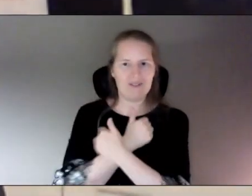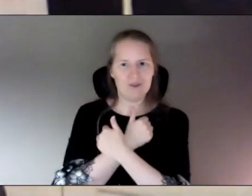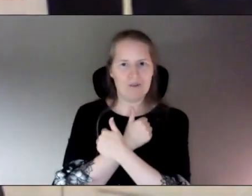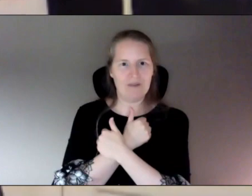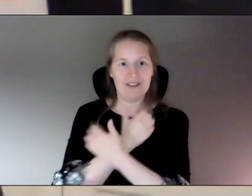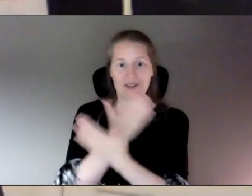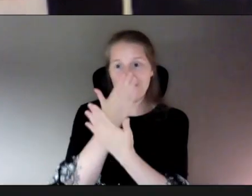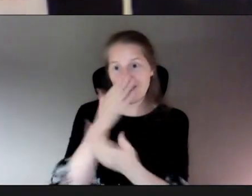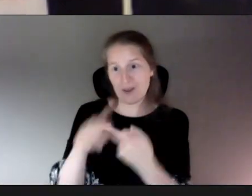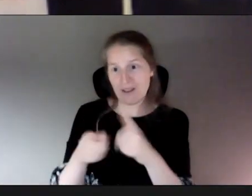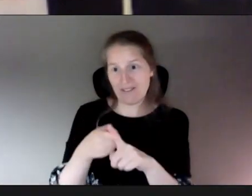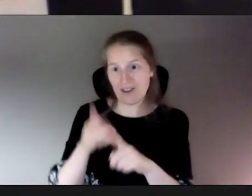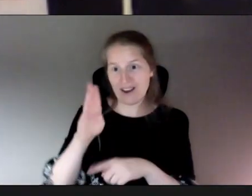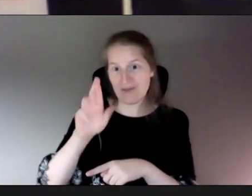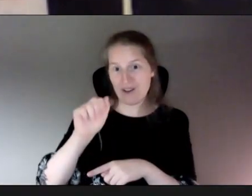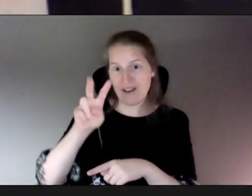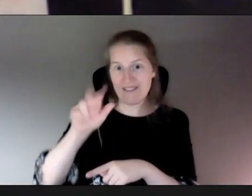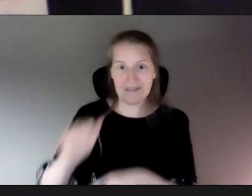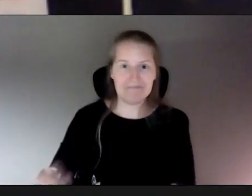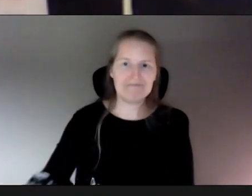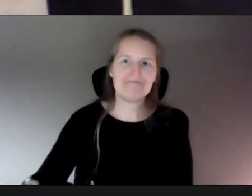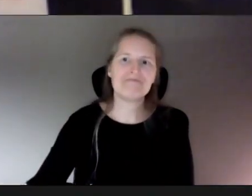Bravo.